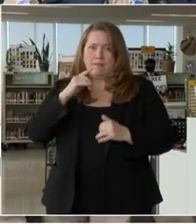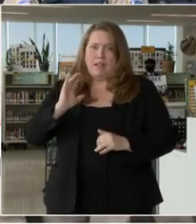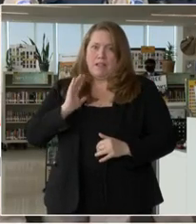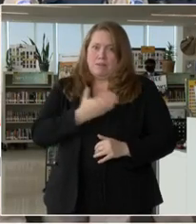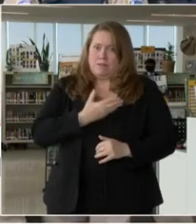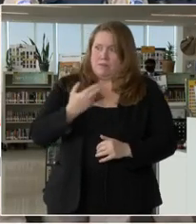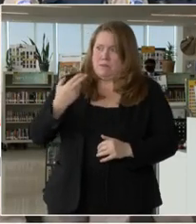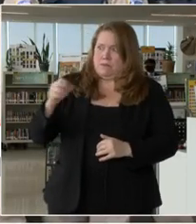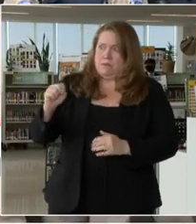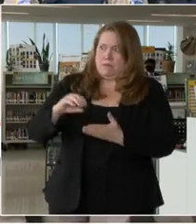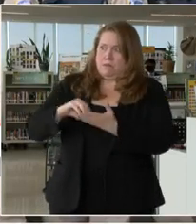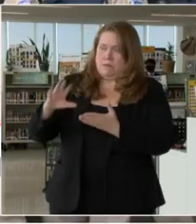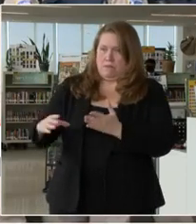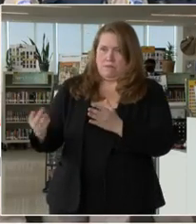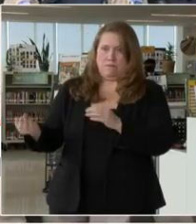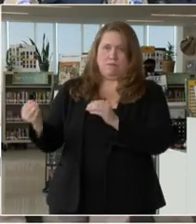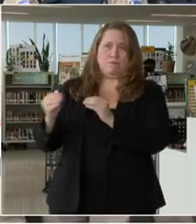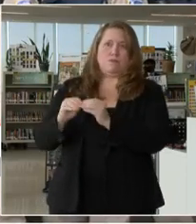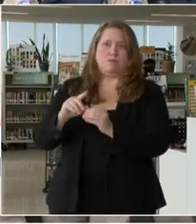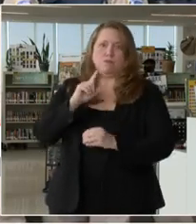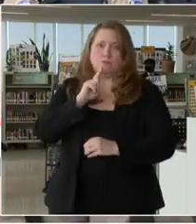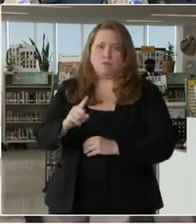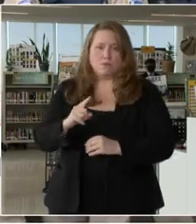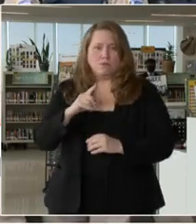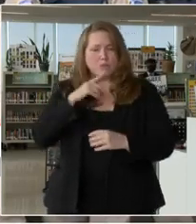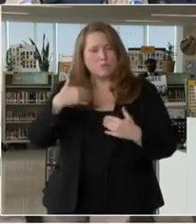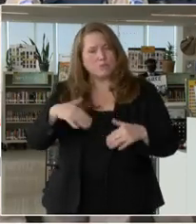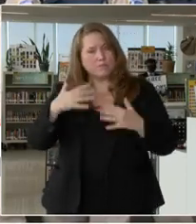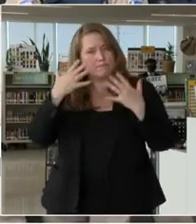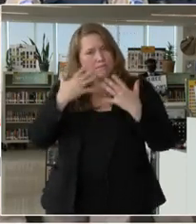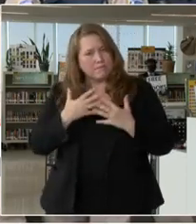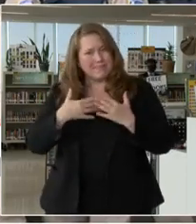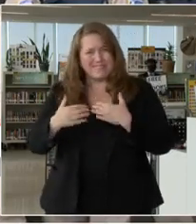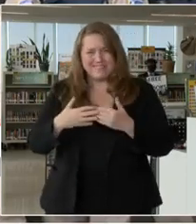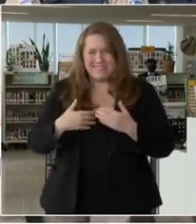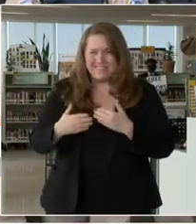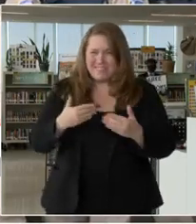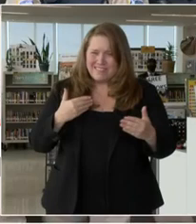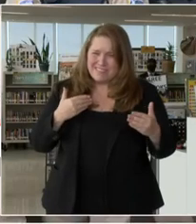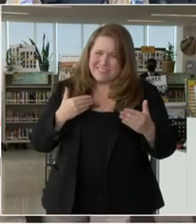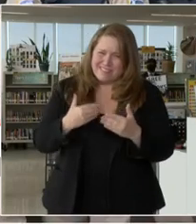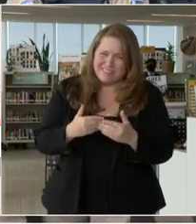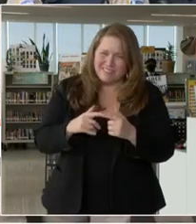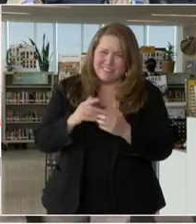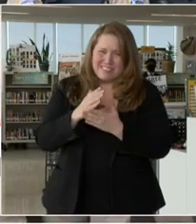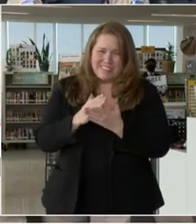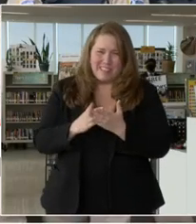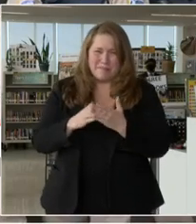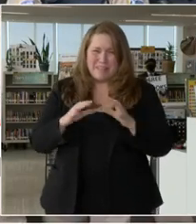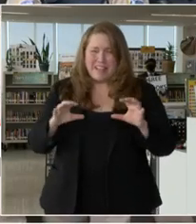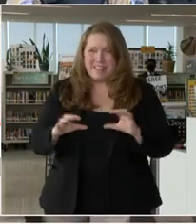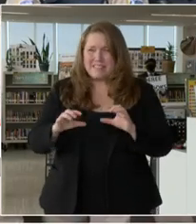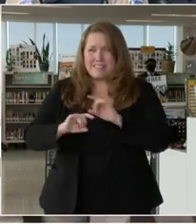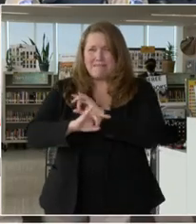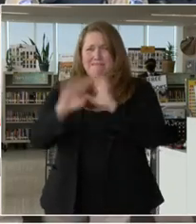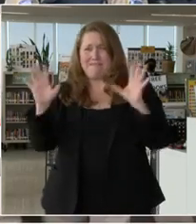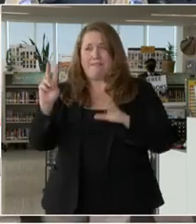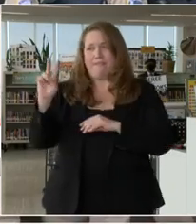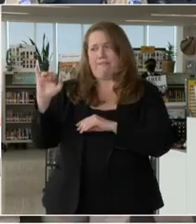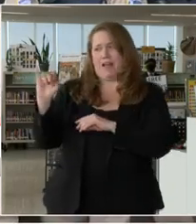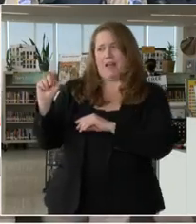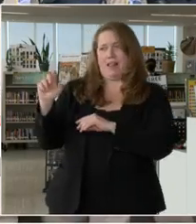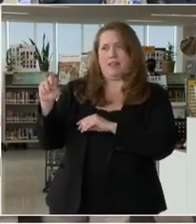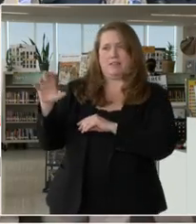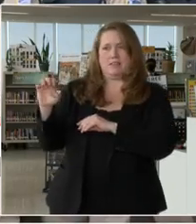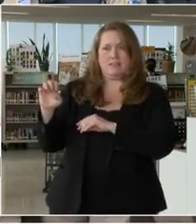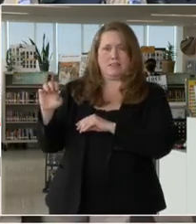school students who unfortunately may even be closer to some of these acts of violence. They just want to be able